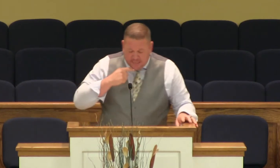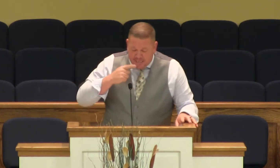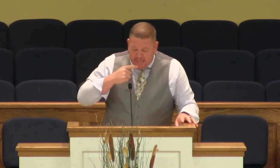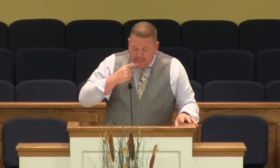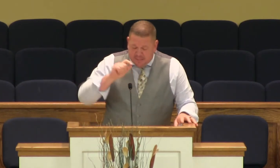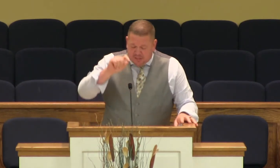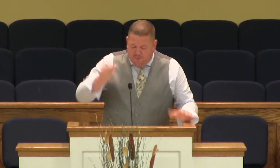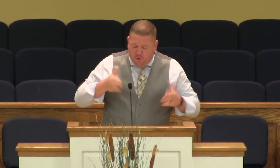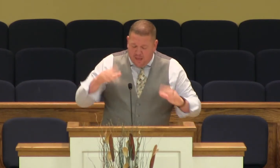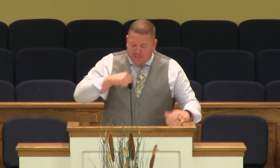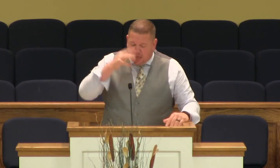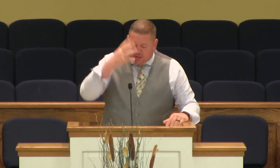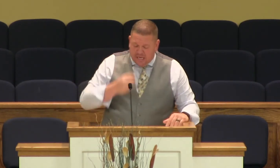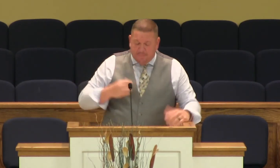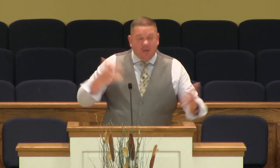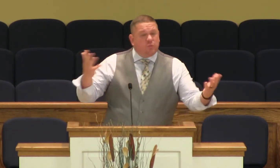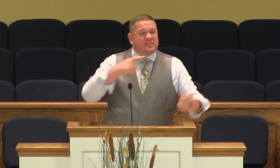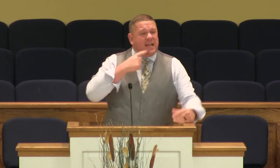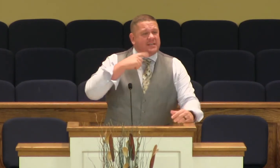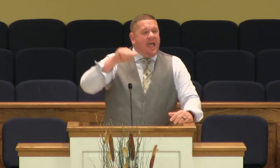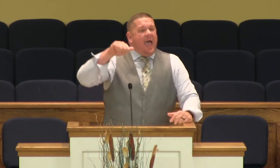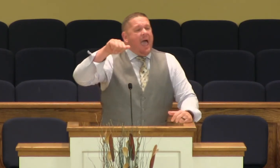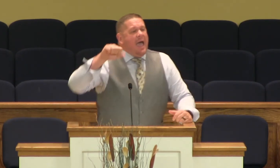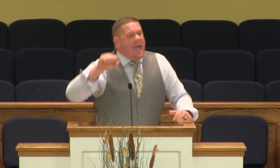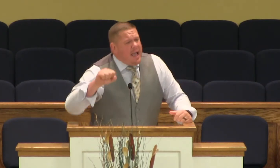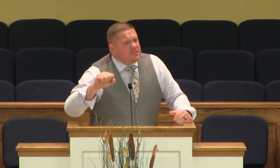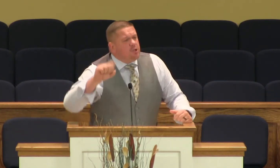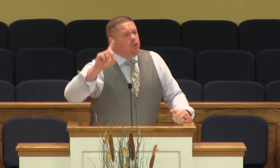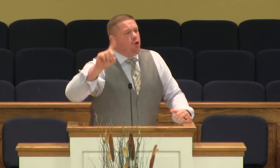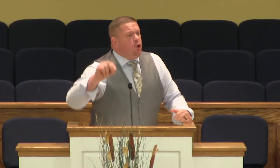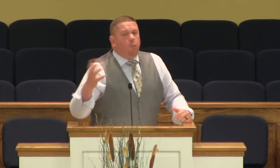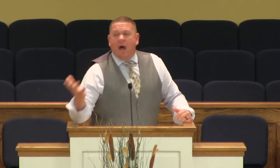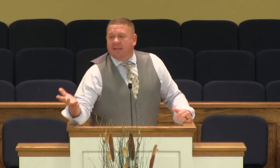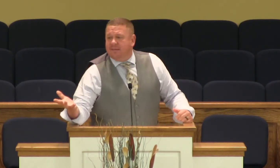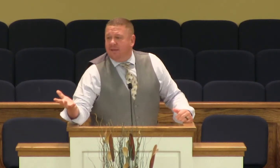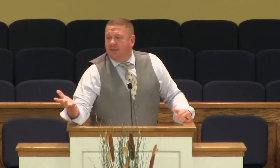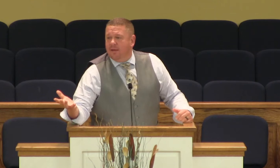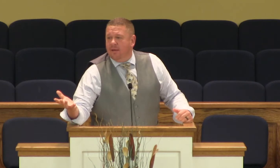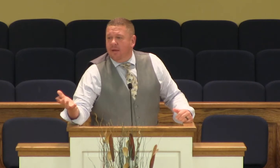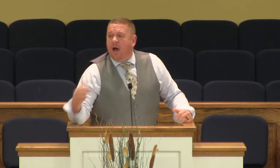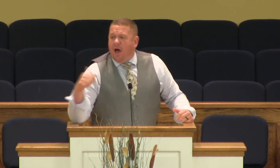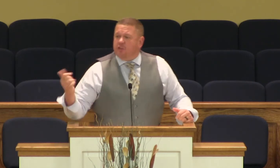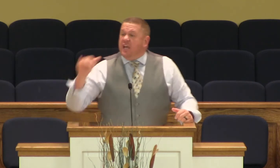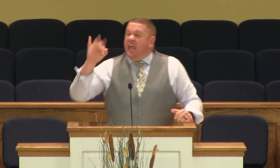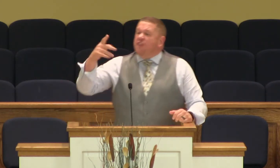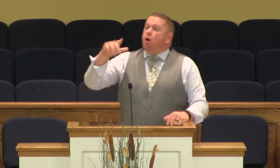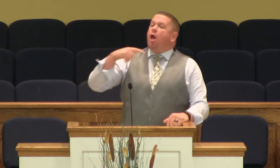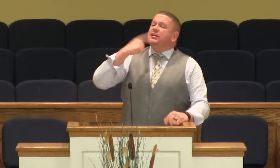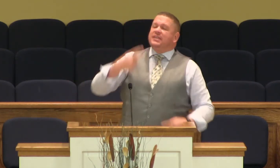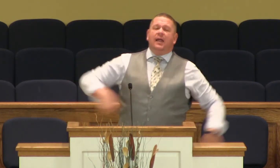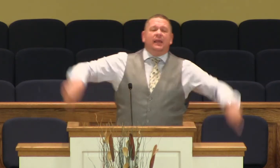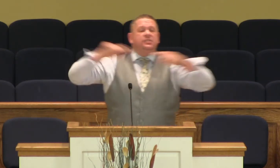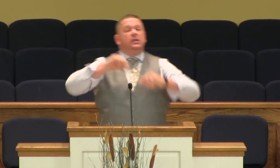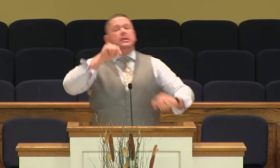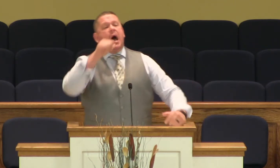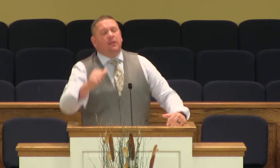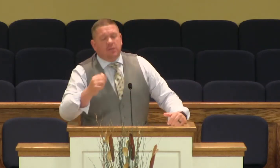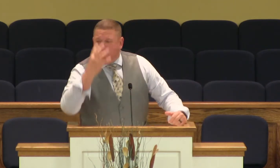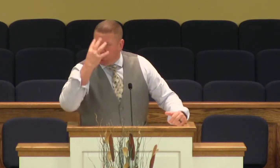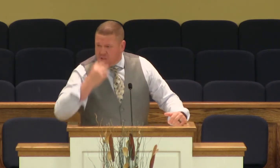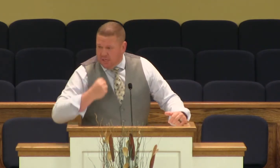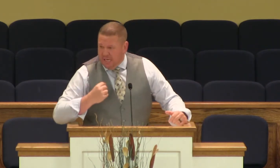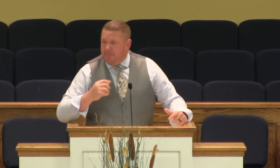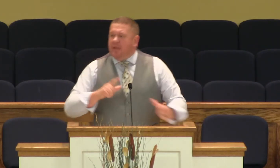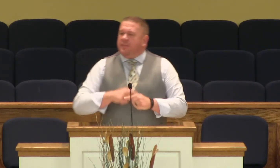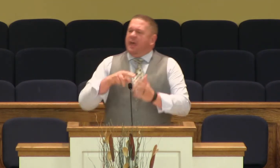6, it says, therefore, let us not sleep. Here's what it says. As do what? Others. If Paul is telling us not